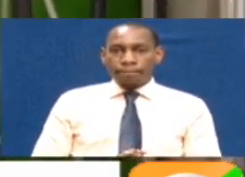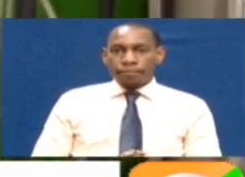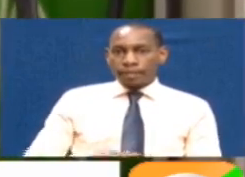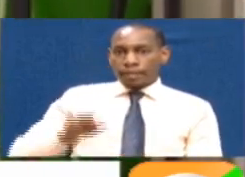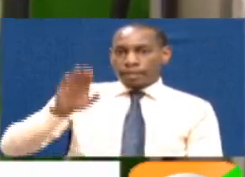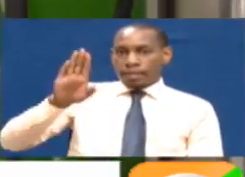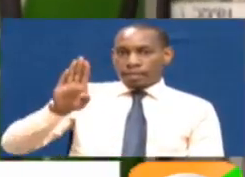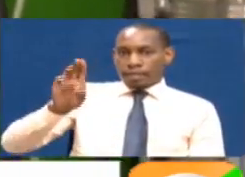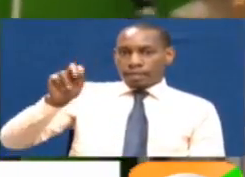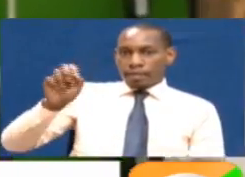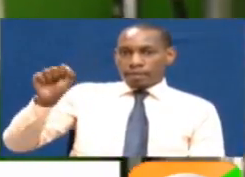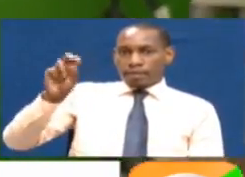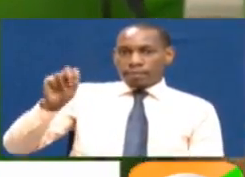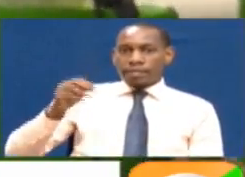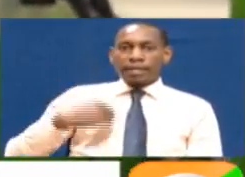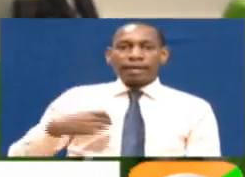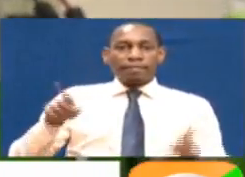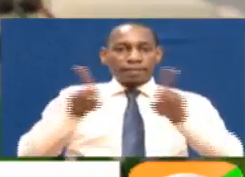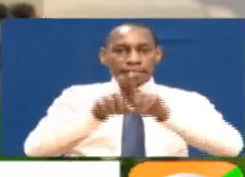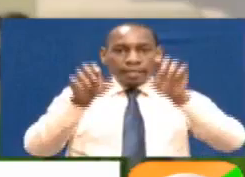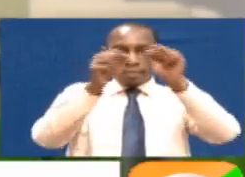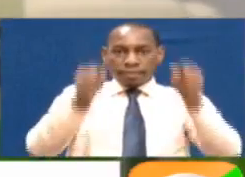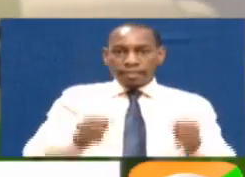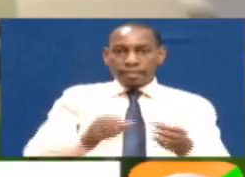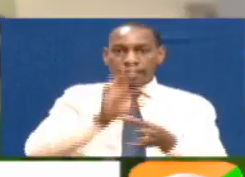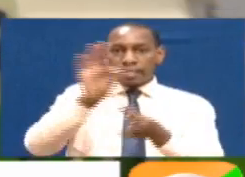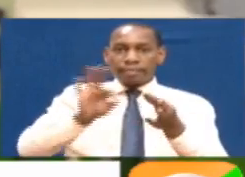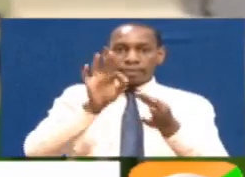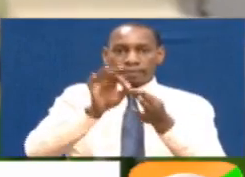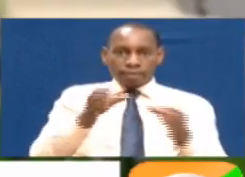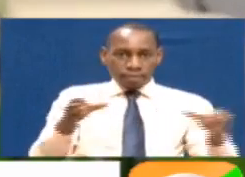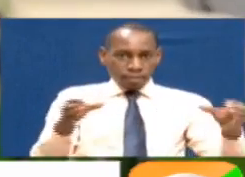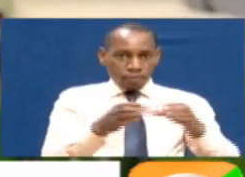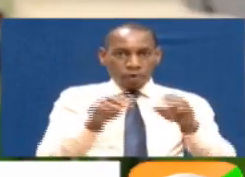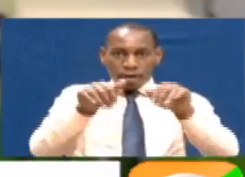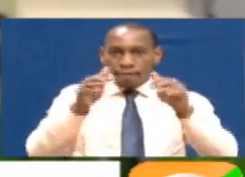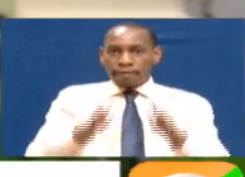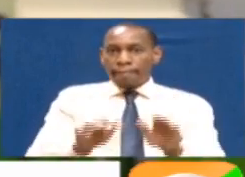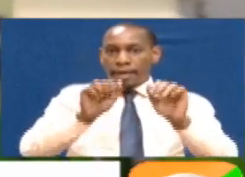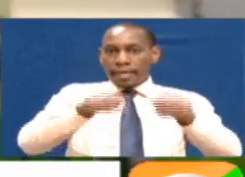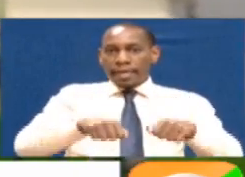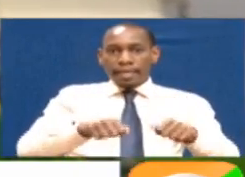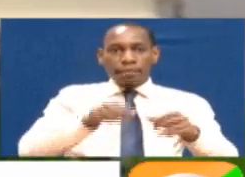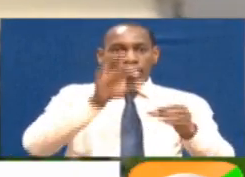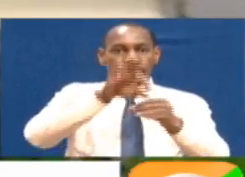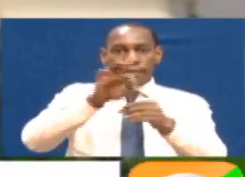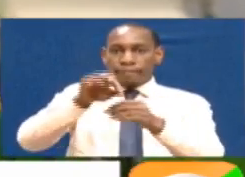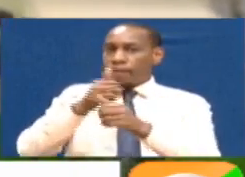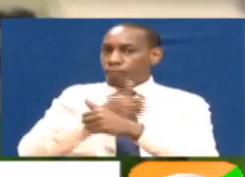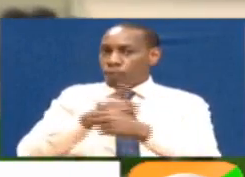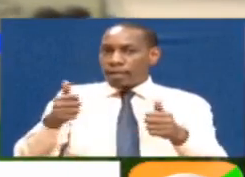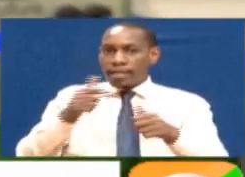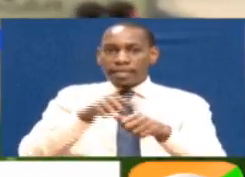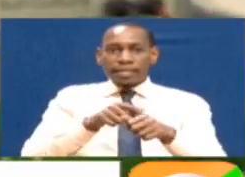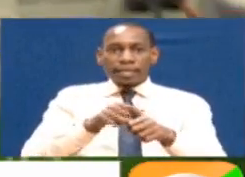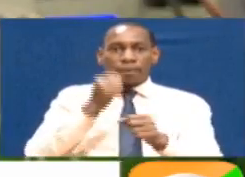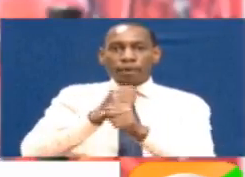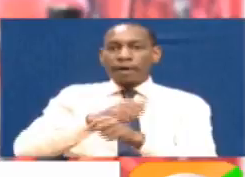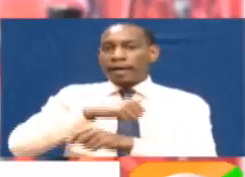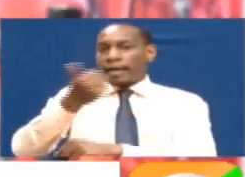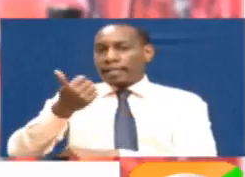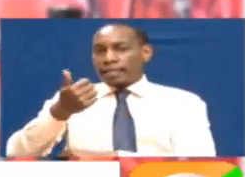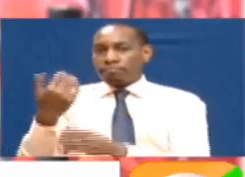Benson Miner also has a similar solar solution specifically for smallholder farmers to enable them farm efficiently as they